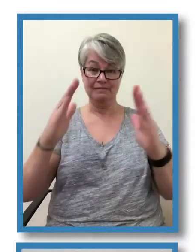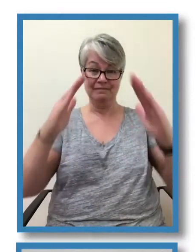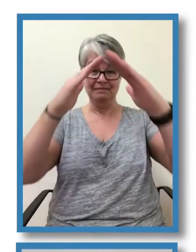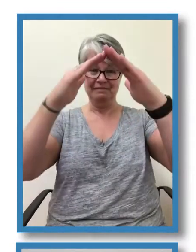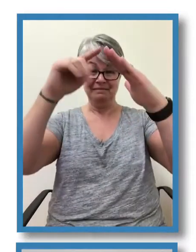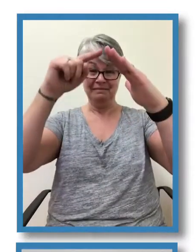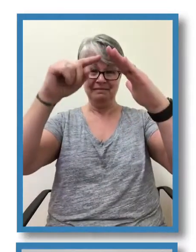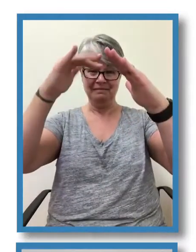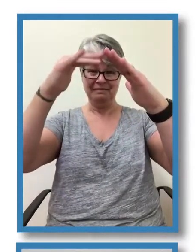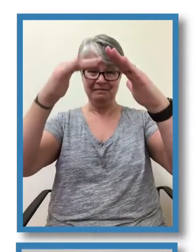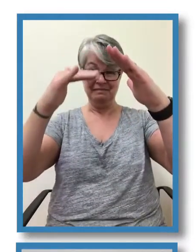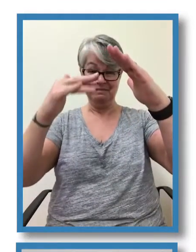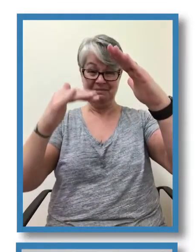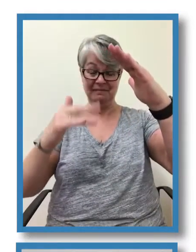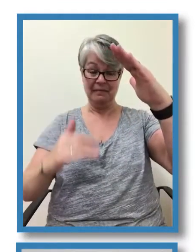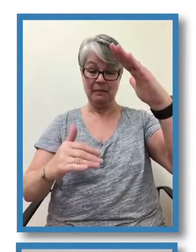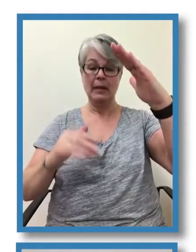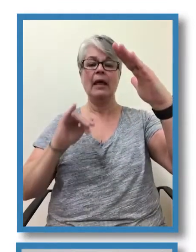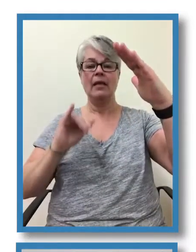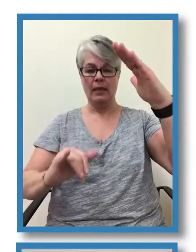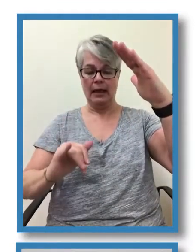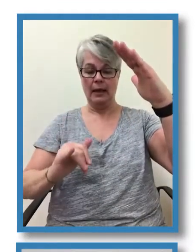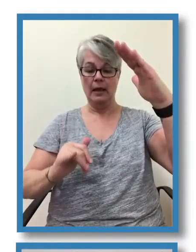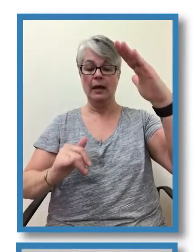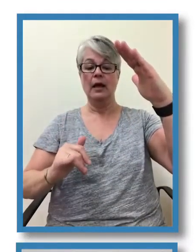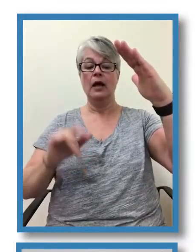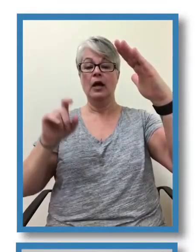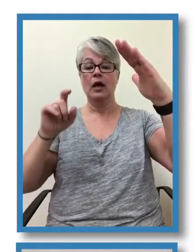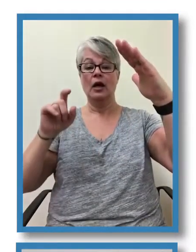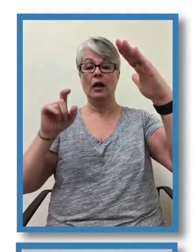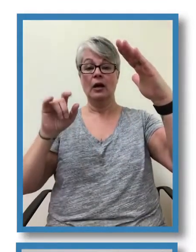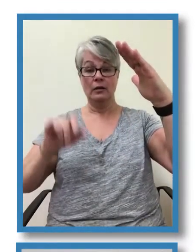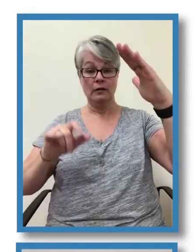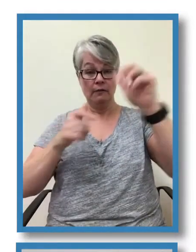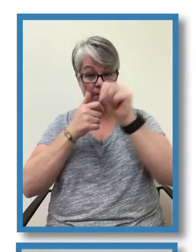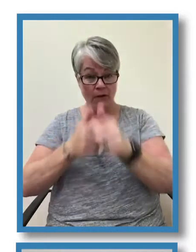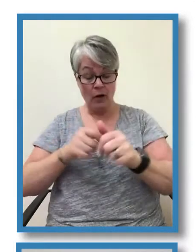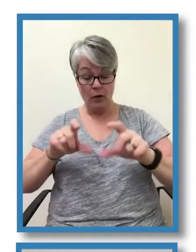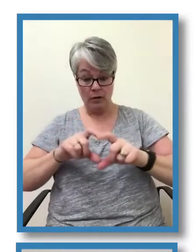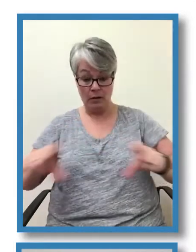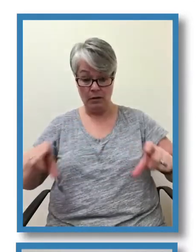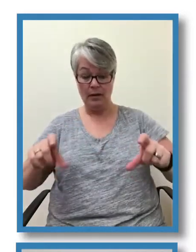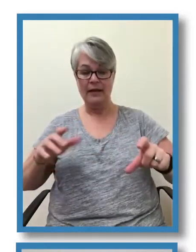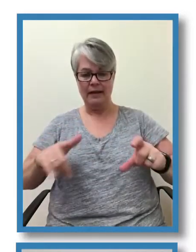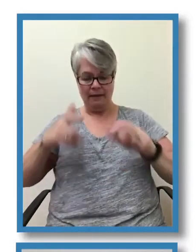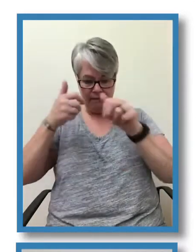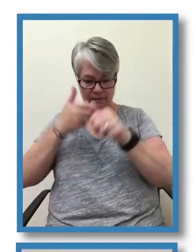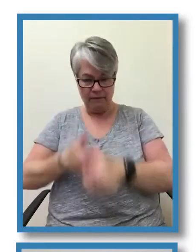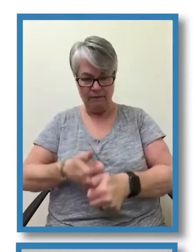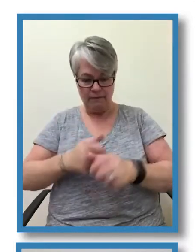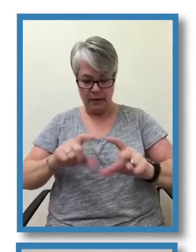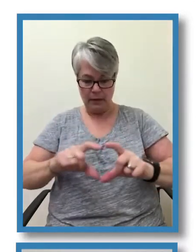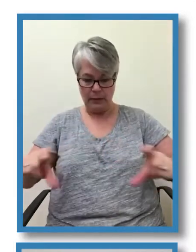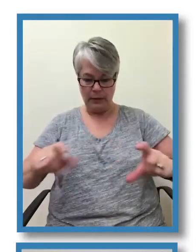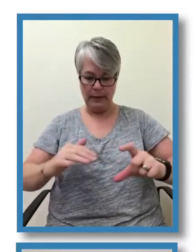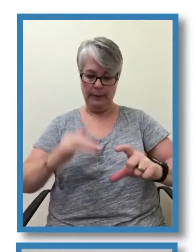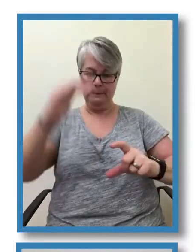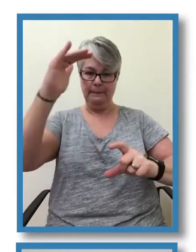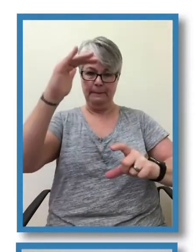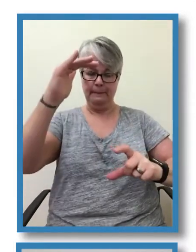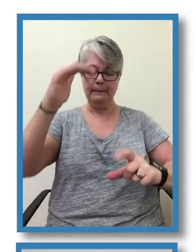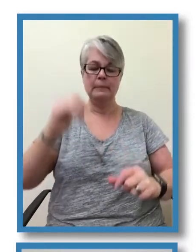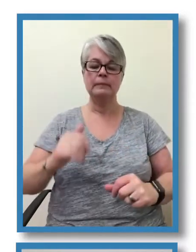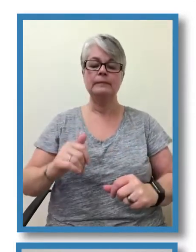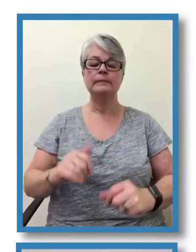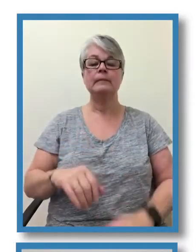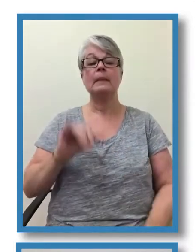there have been a number of studies there, so longitudinal studies looking at people who have good adherence to a